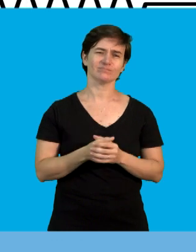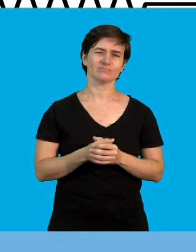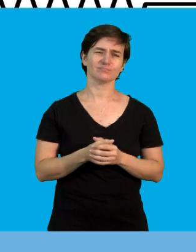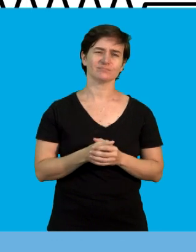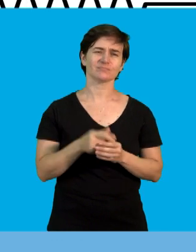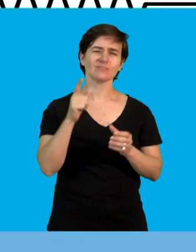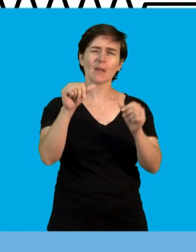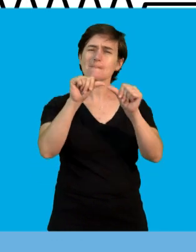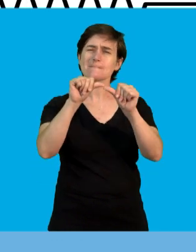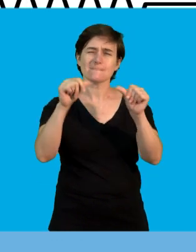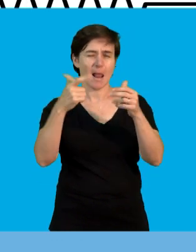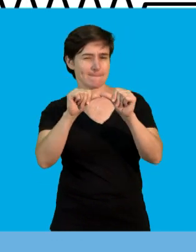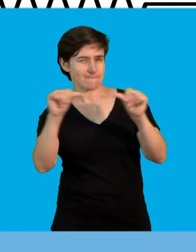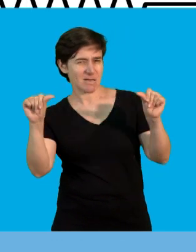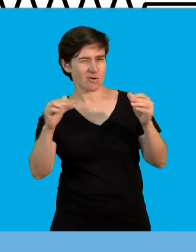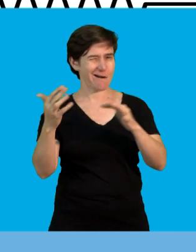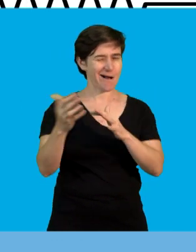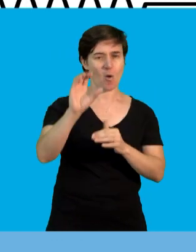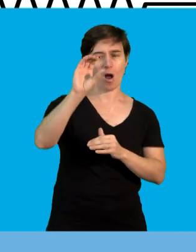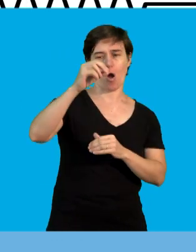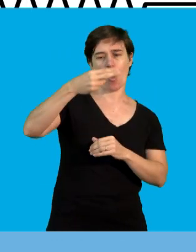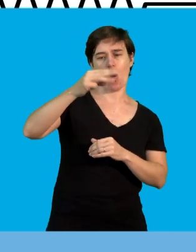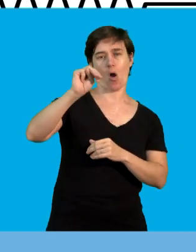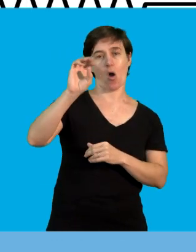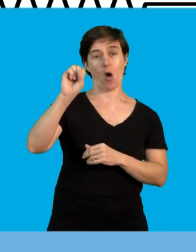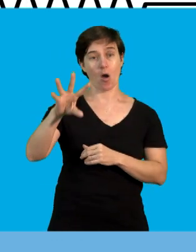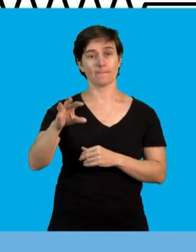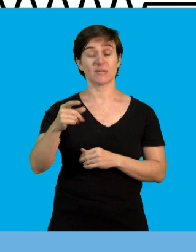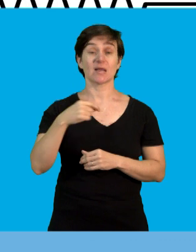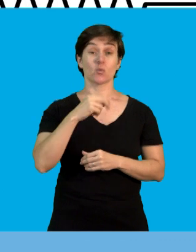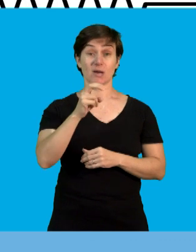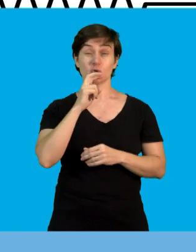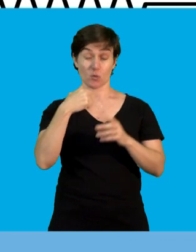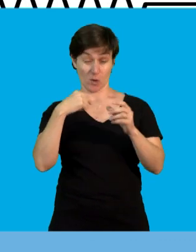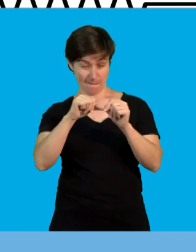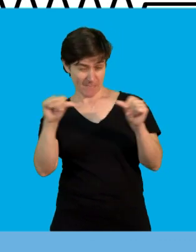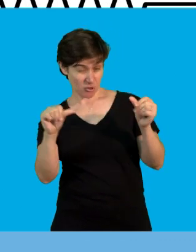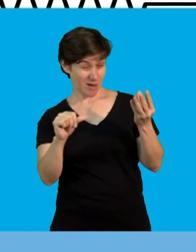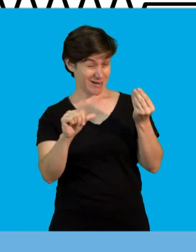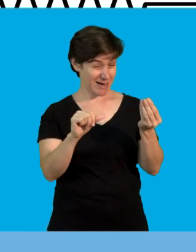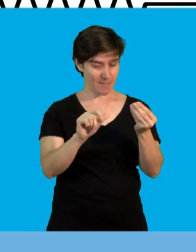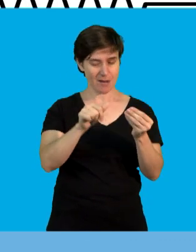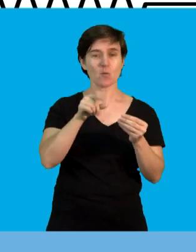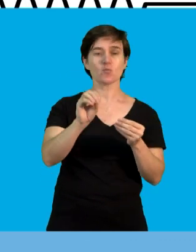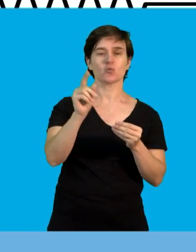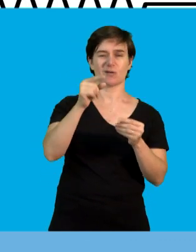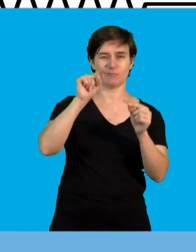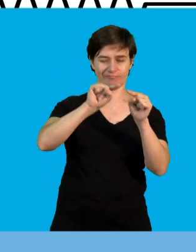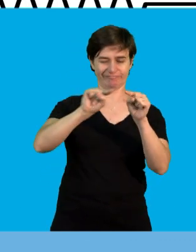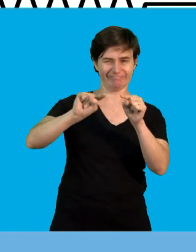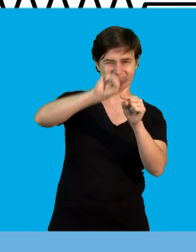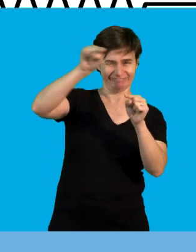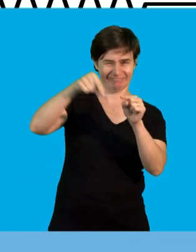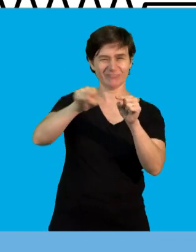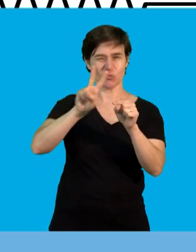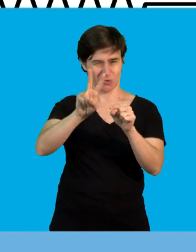resistance that's measured in ohms, and it has a symbol of this omega. So this is the symbol for resistance, and